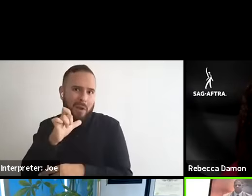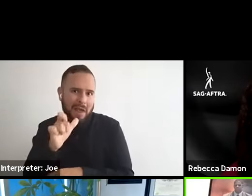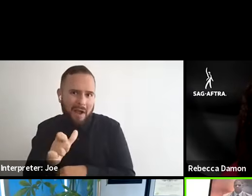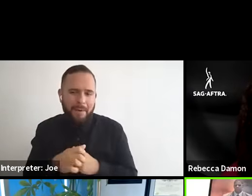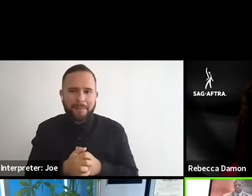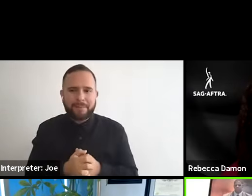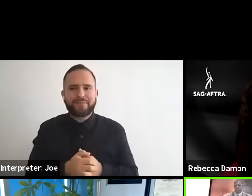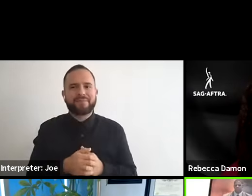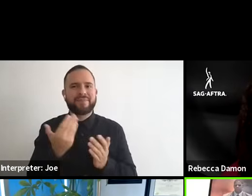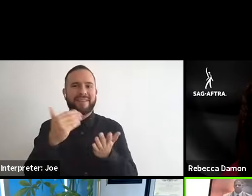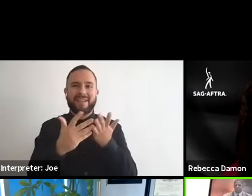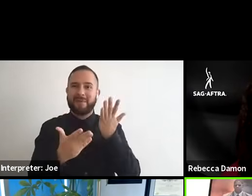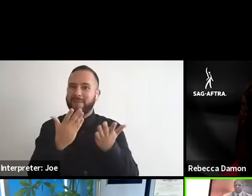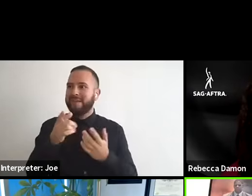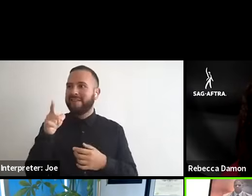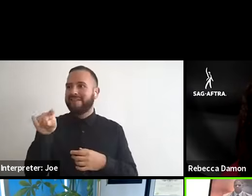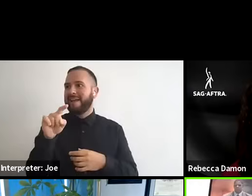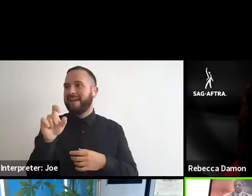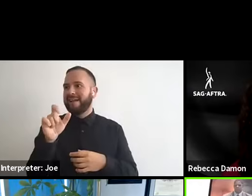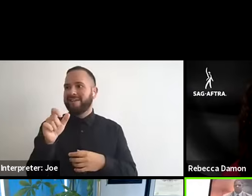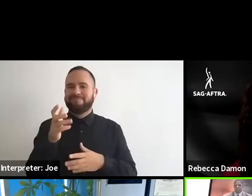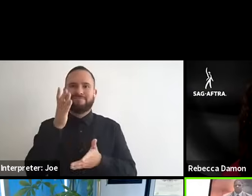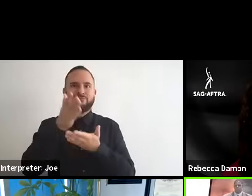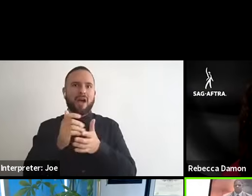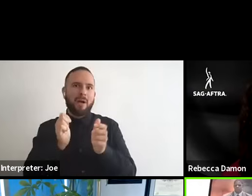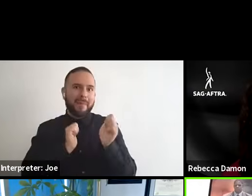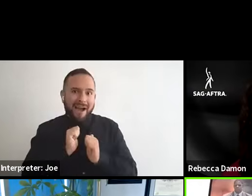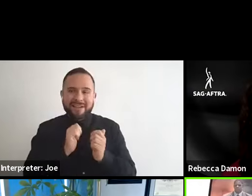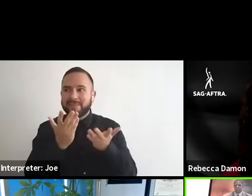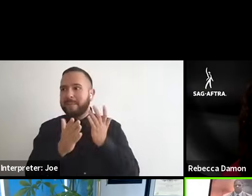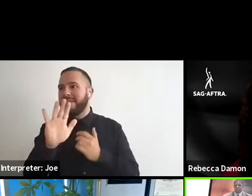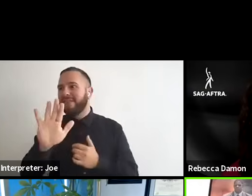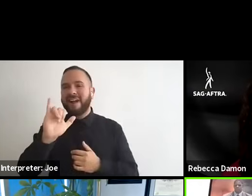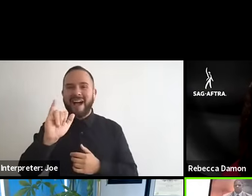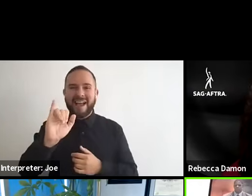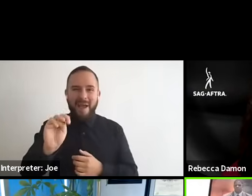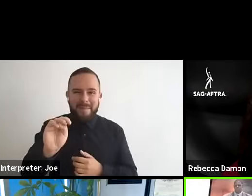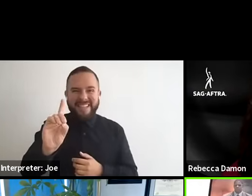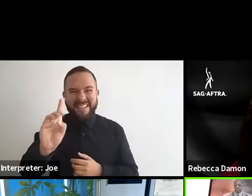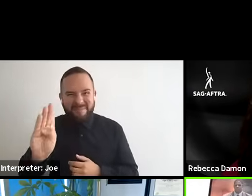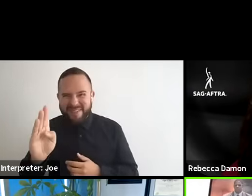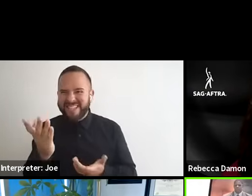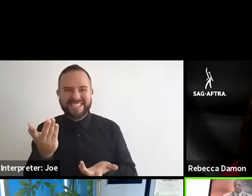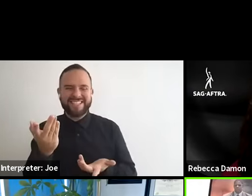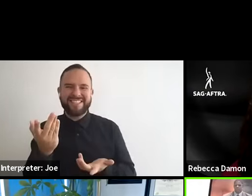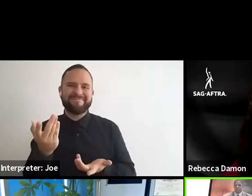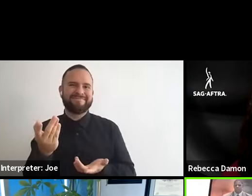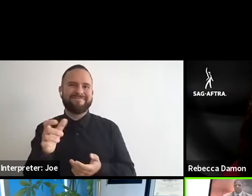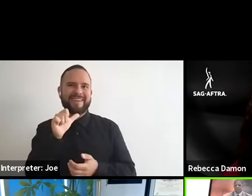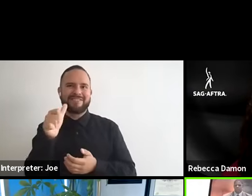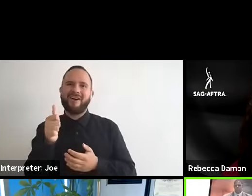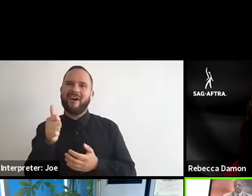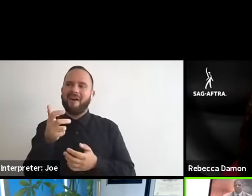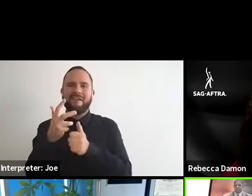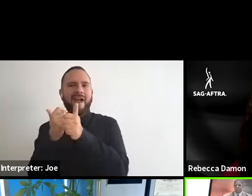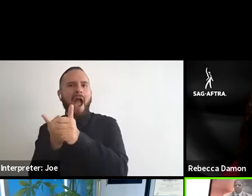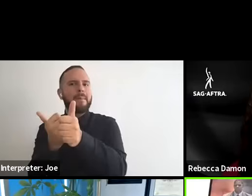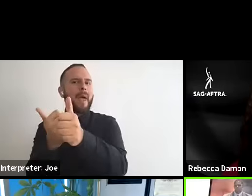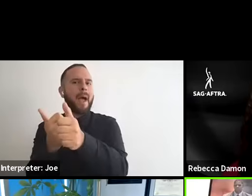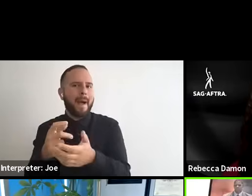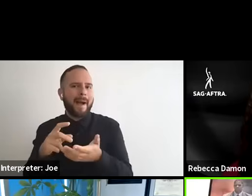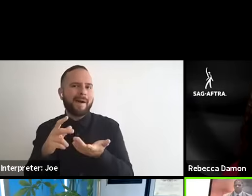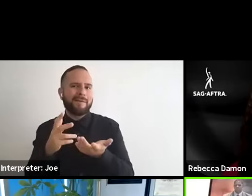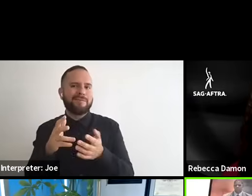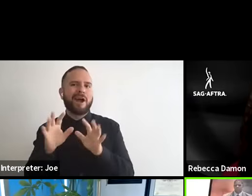their IMDb isn't updated. Maybe, some of this upkeep has gotten a little lax for a lot of representation that's clear about